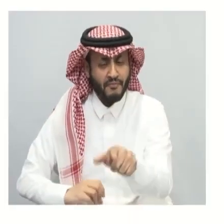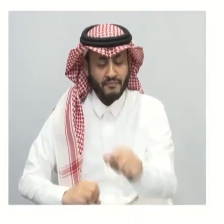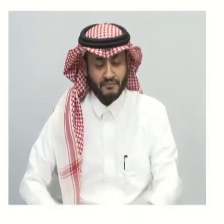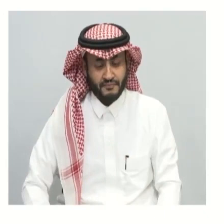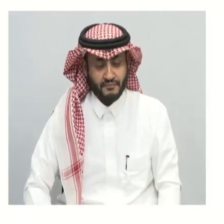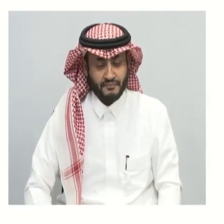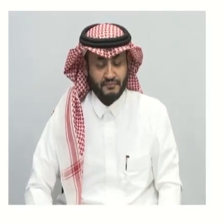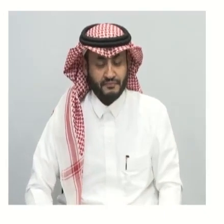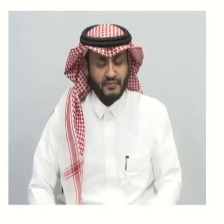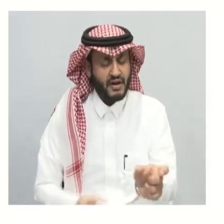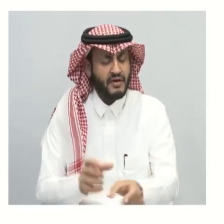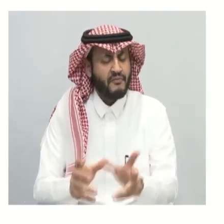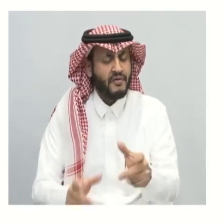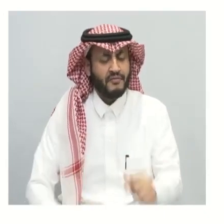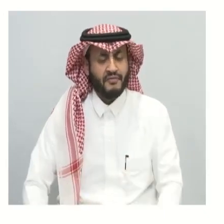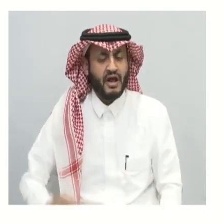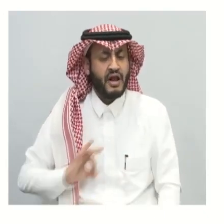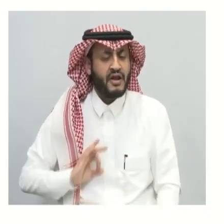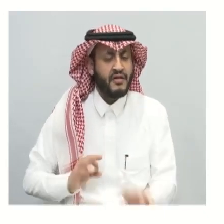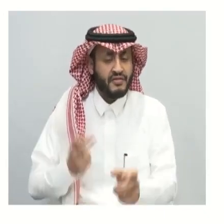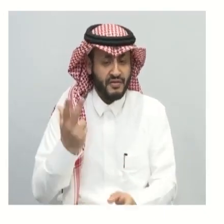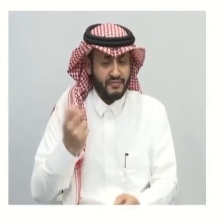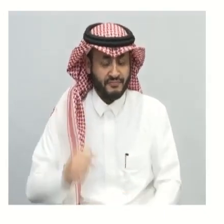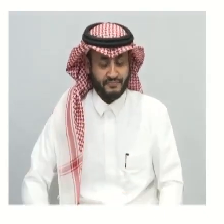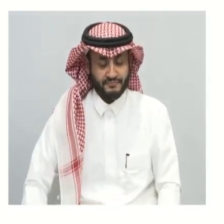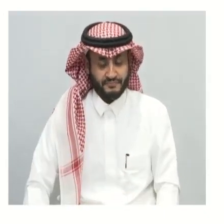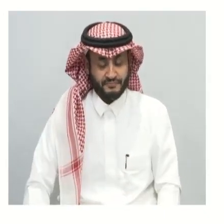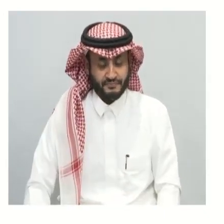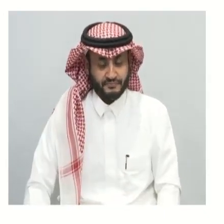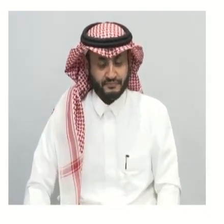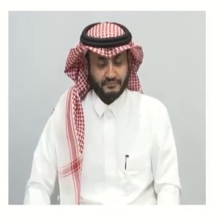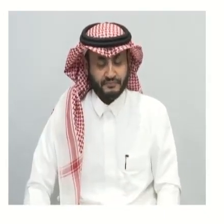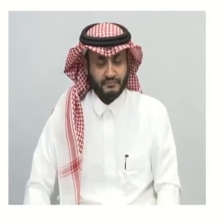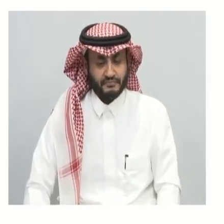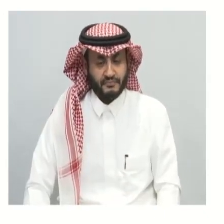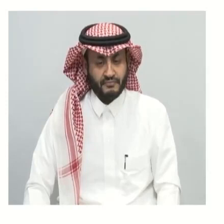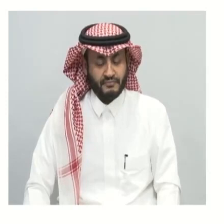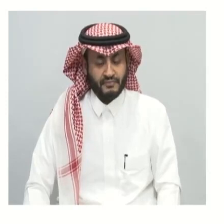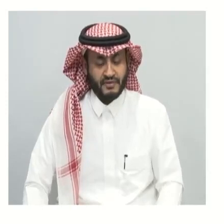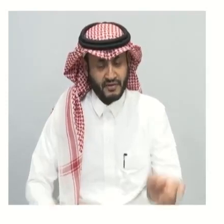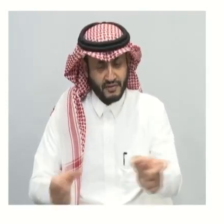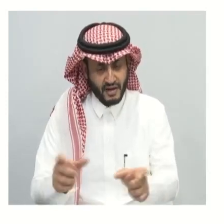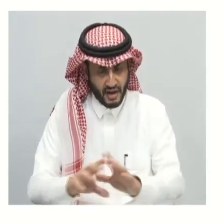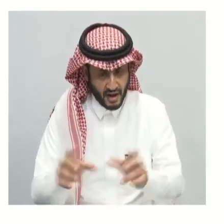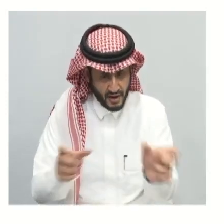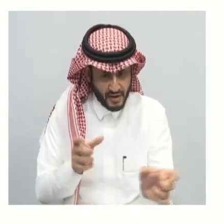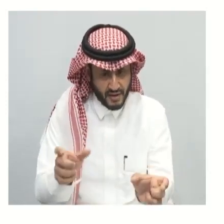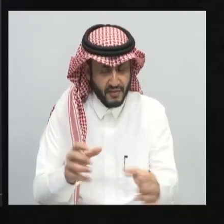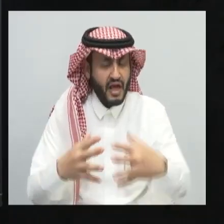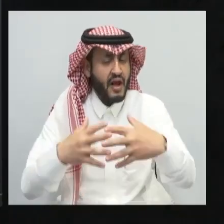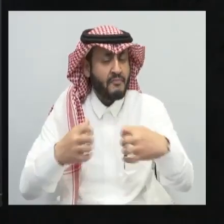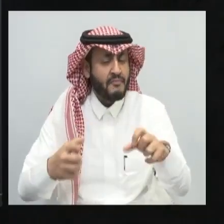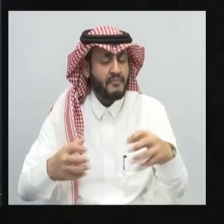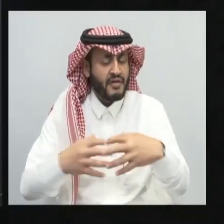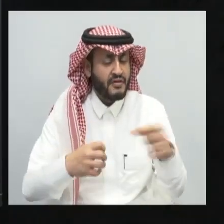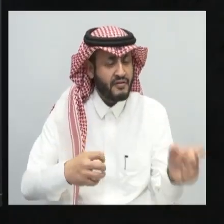word stand, dry clean, loose, screen, faucet? Then try to get the meaning of that word